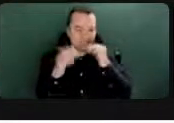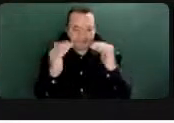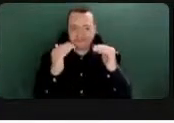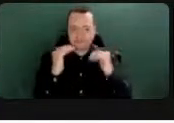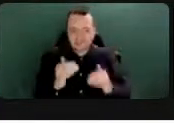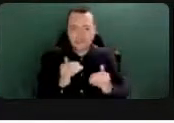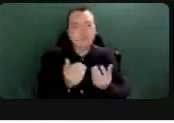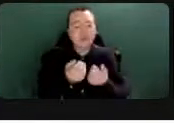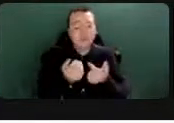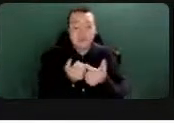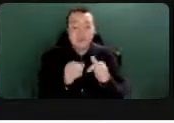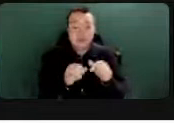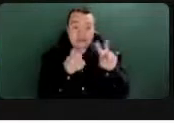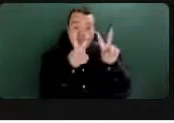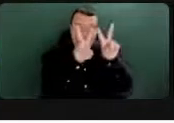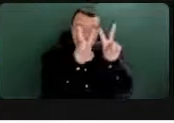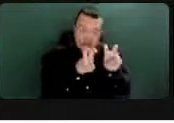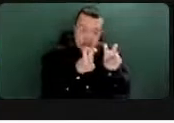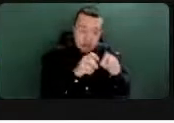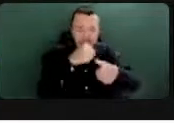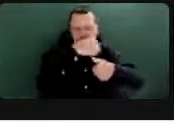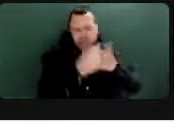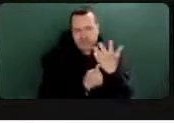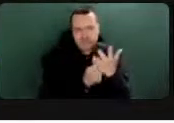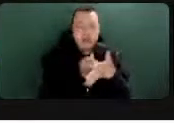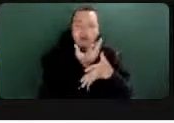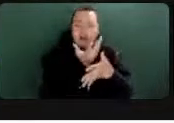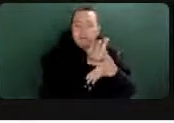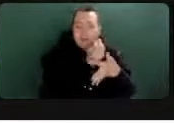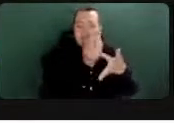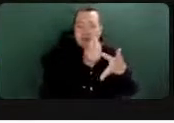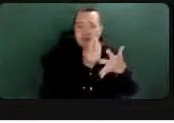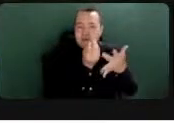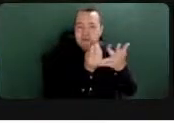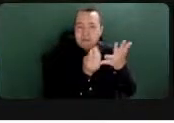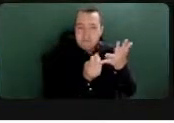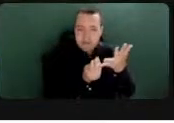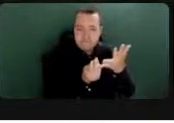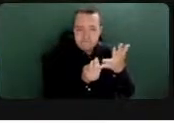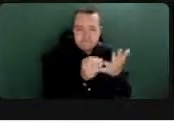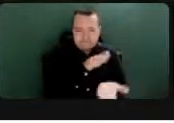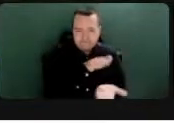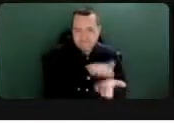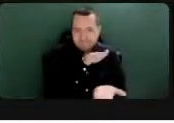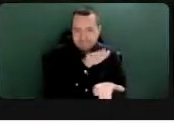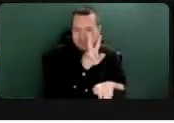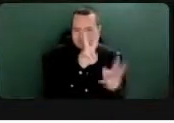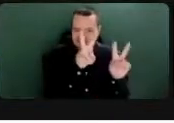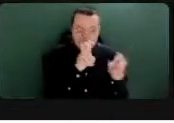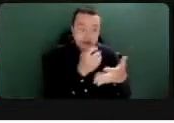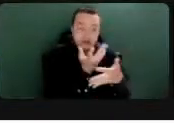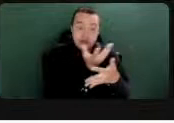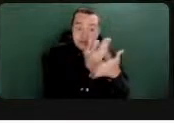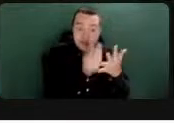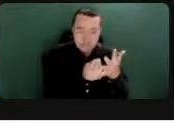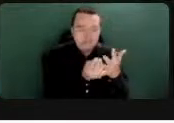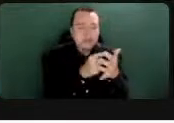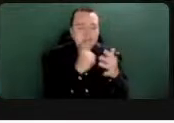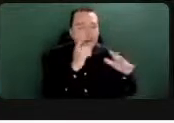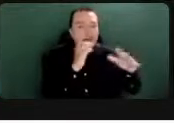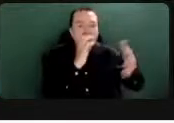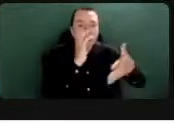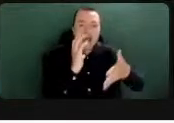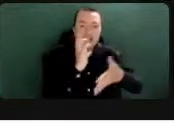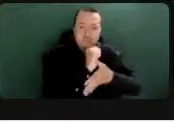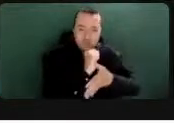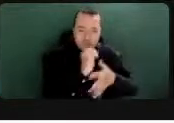made the reviews, the summaries of the reviews better, more accessible. Also required enhancements to the